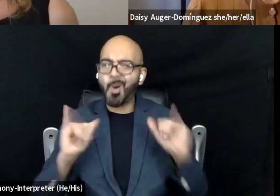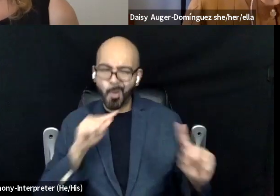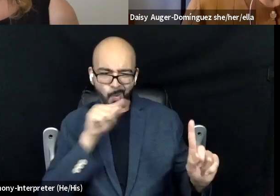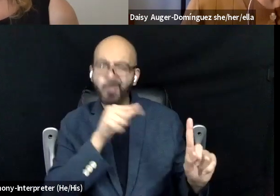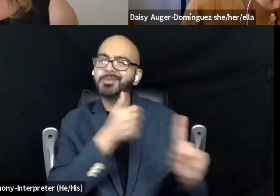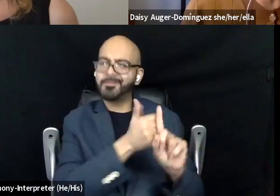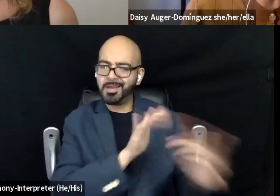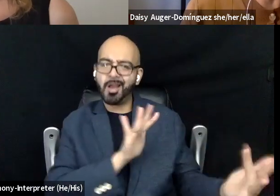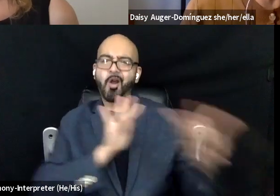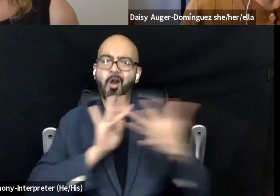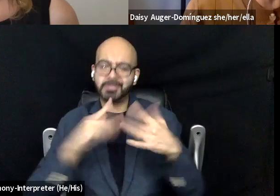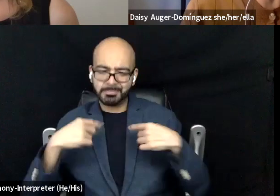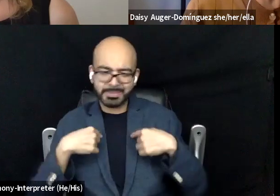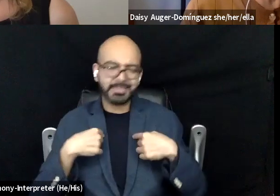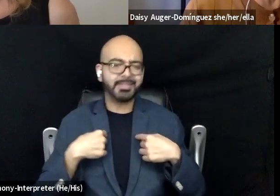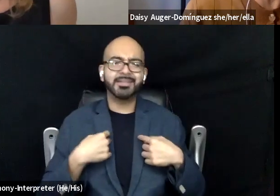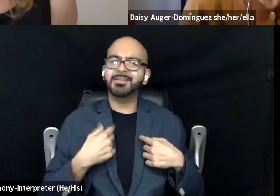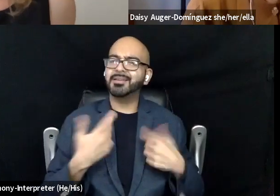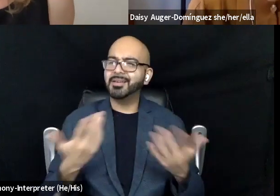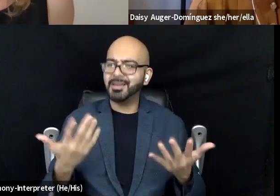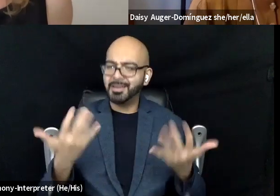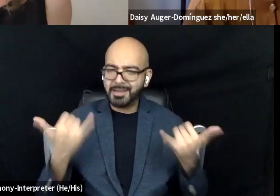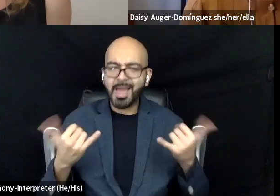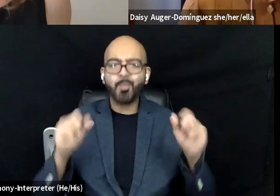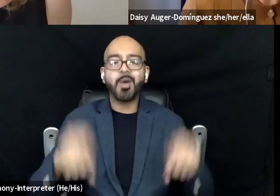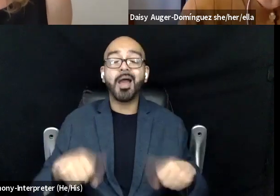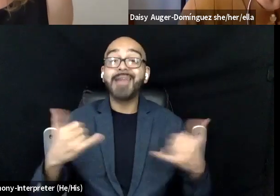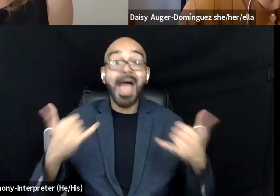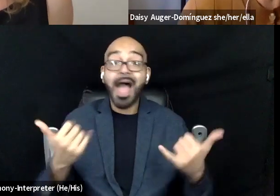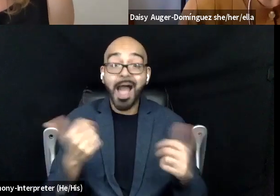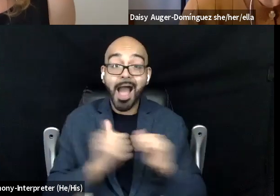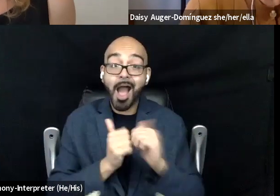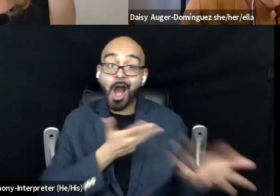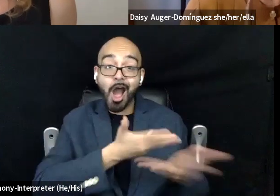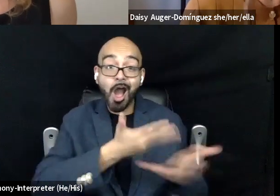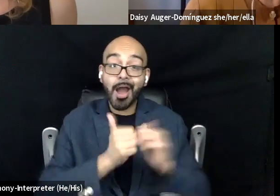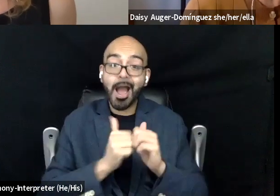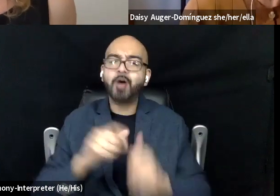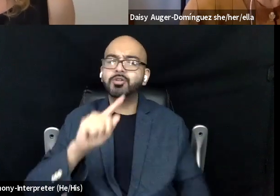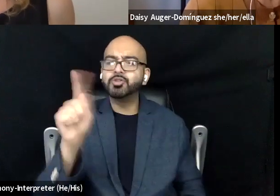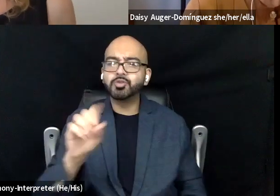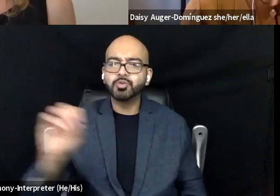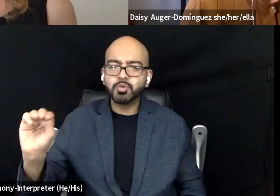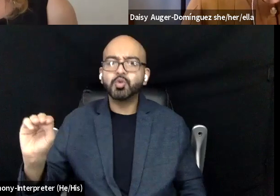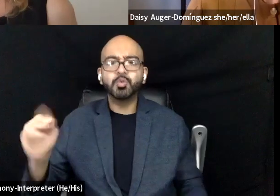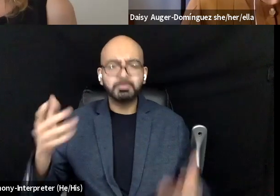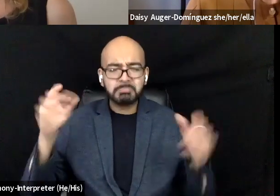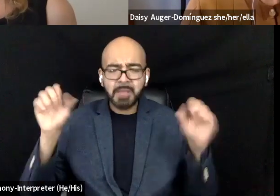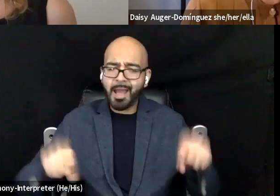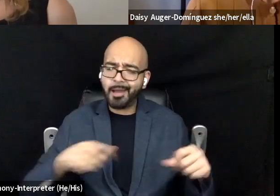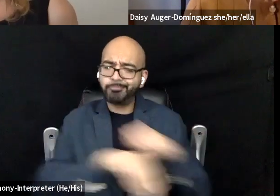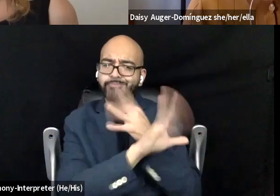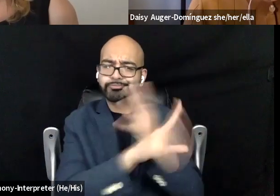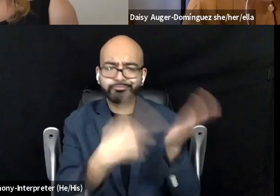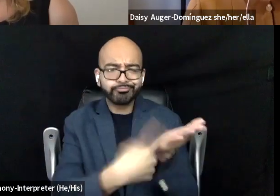and I said, well, you know, we're Zooming coffees now, right? So you can get back to her and have that coffee with her. And he looked at me, he